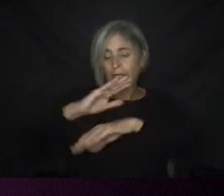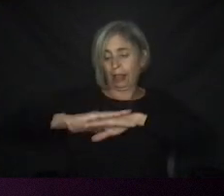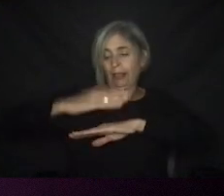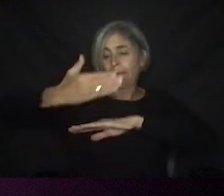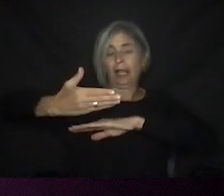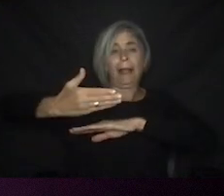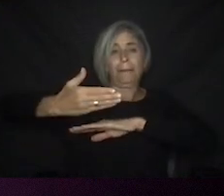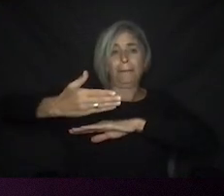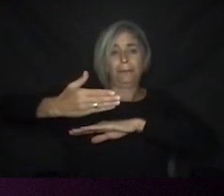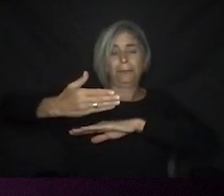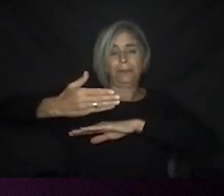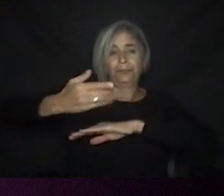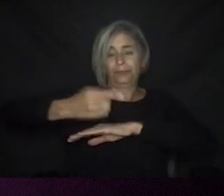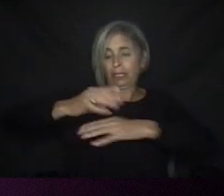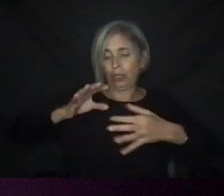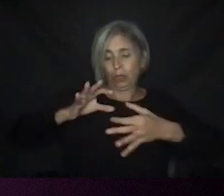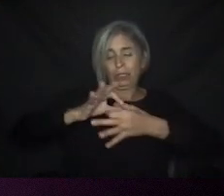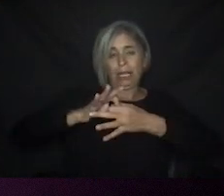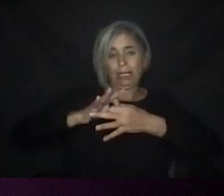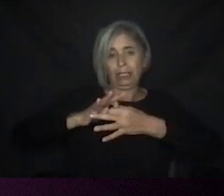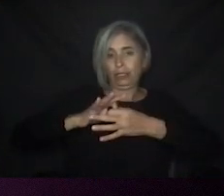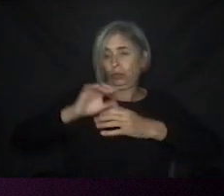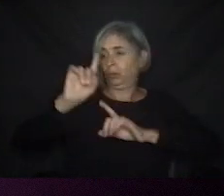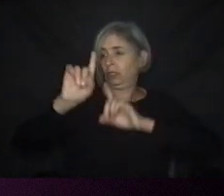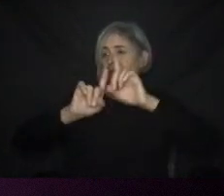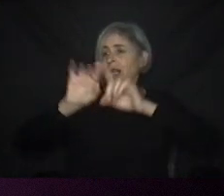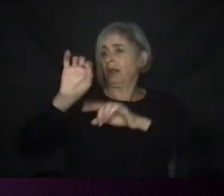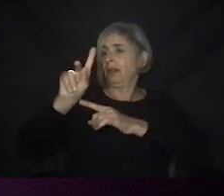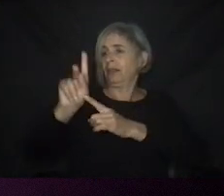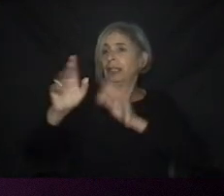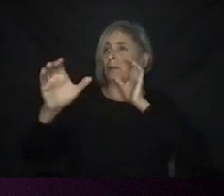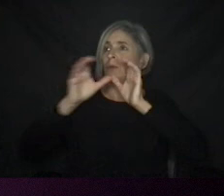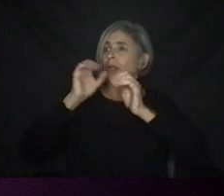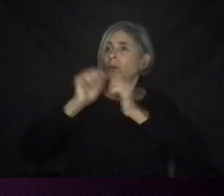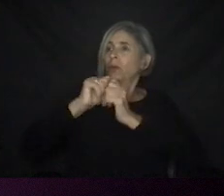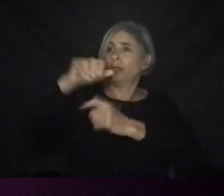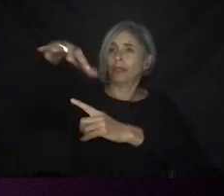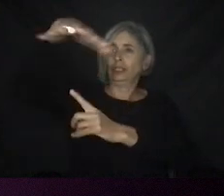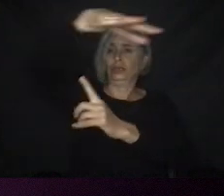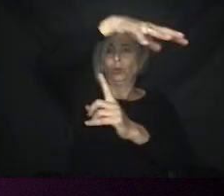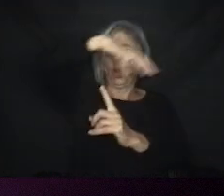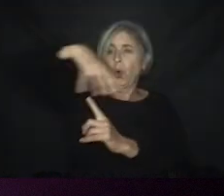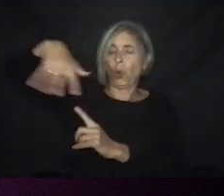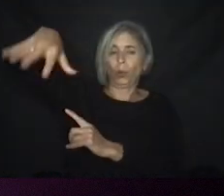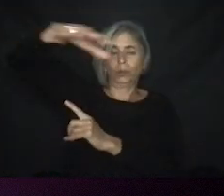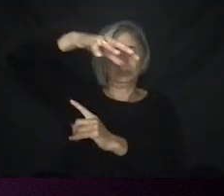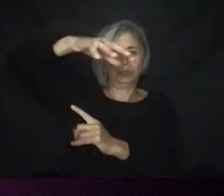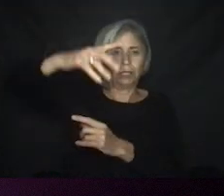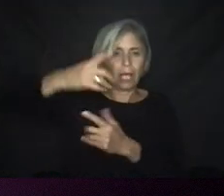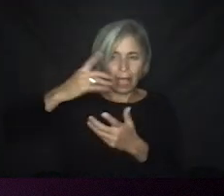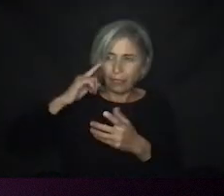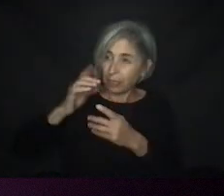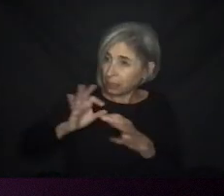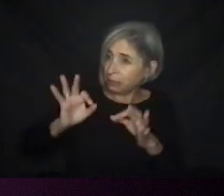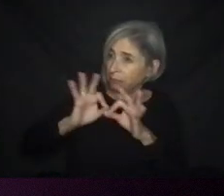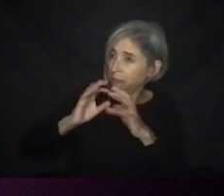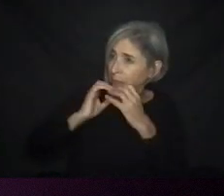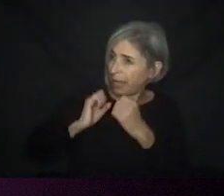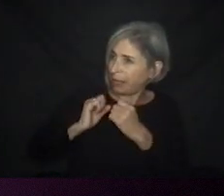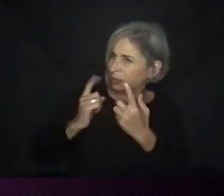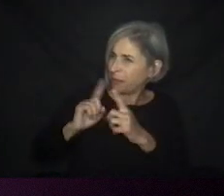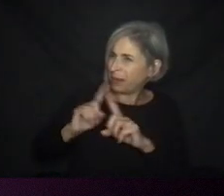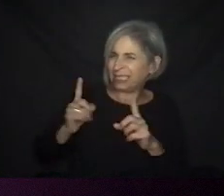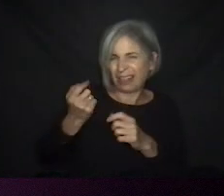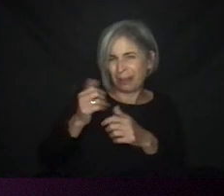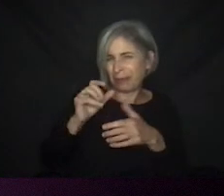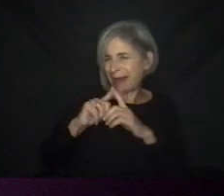laptop allegedly connected to Starlink communicating with the drone. Well, I guess that matters. It does matter, but it's a little